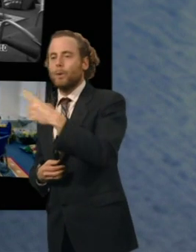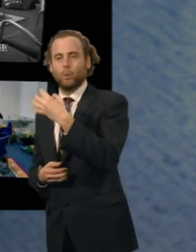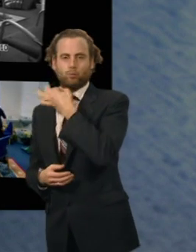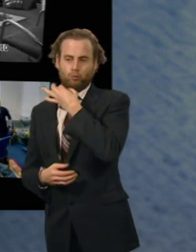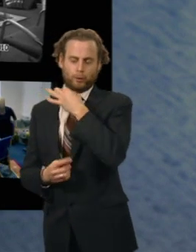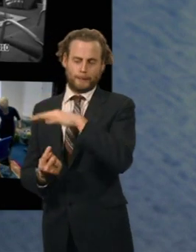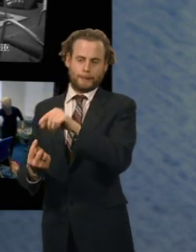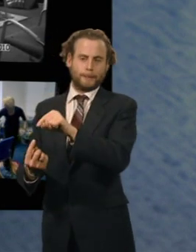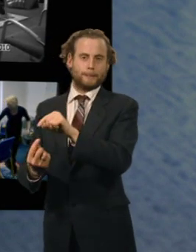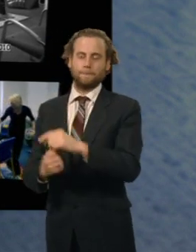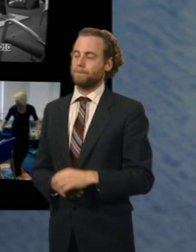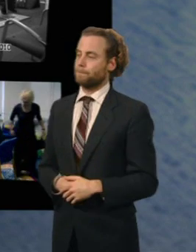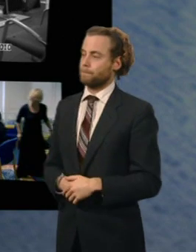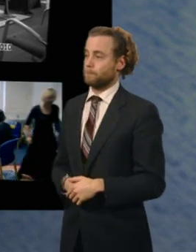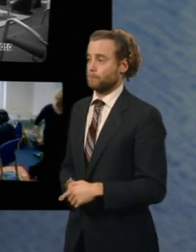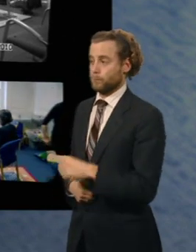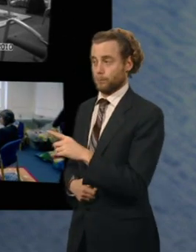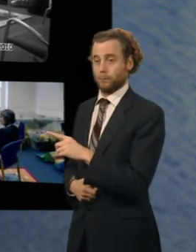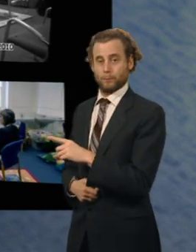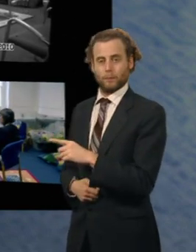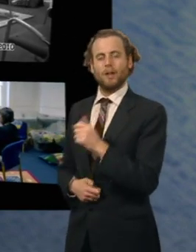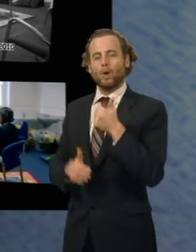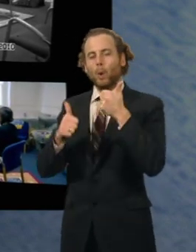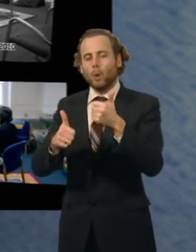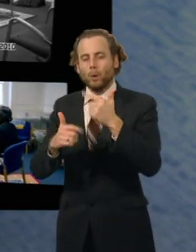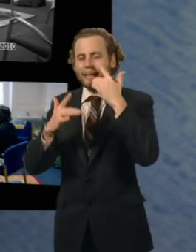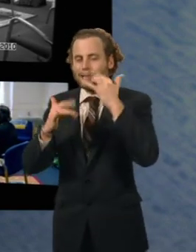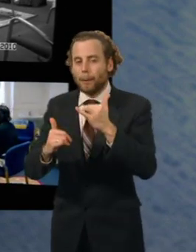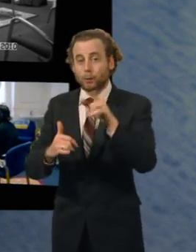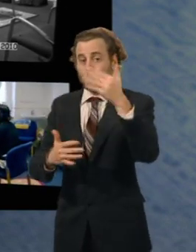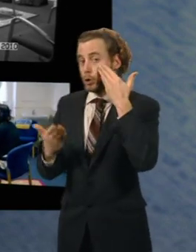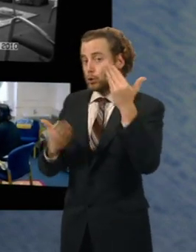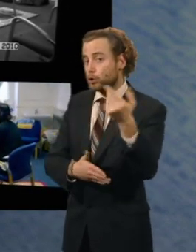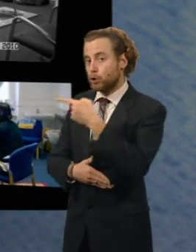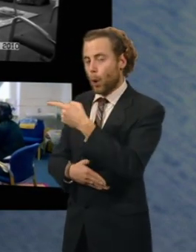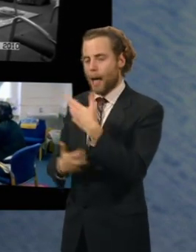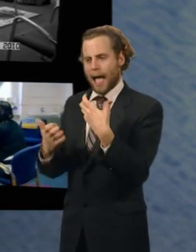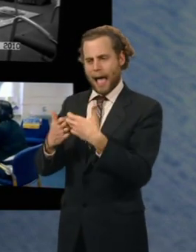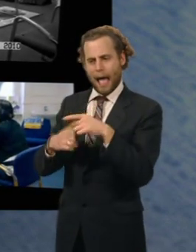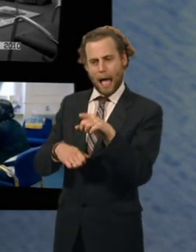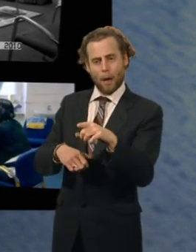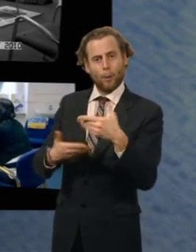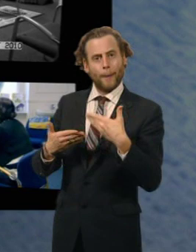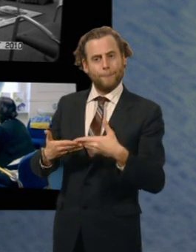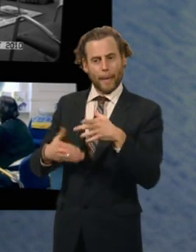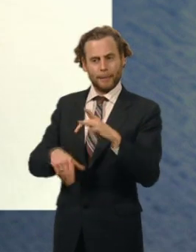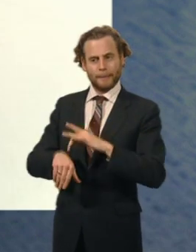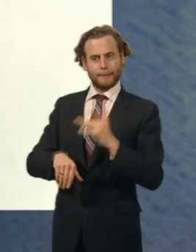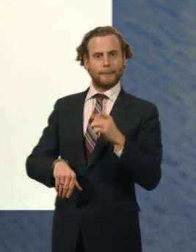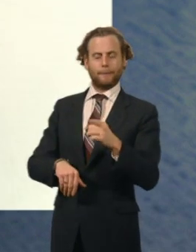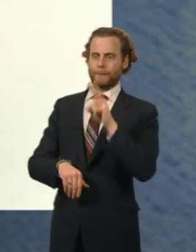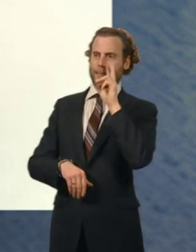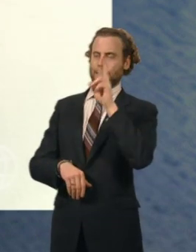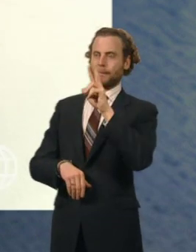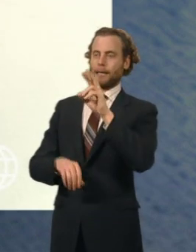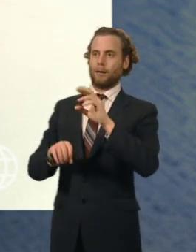face experiment is a wonderful experiment because primarily it shows you the sensitivity a baby has to loss and to